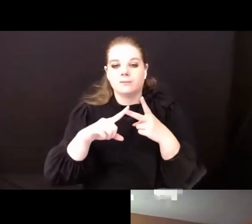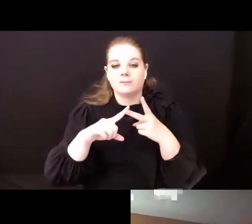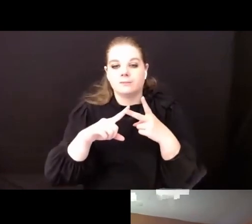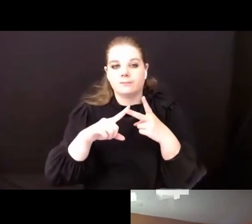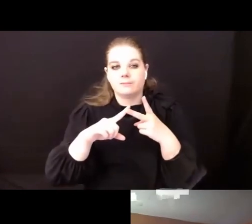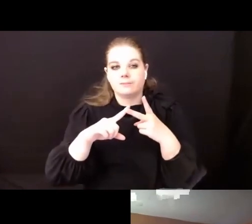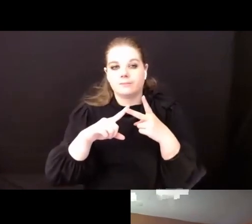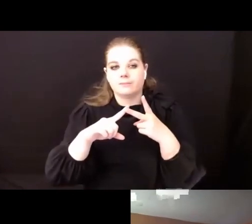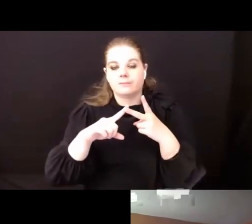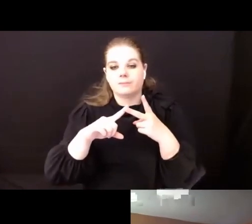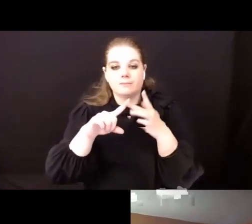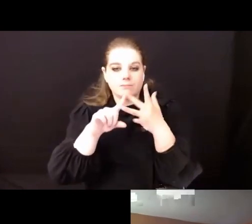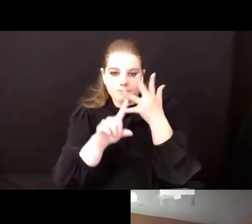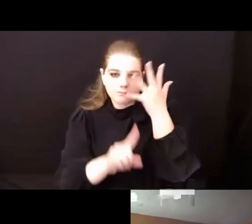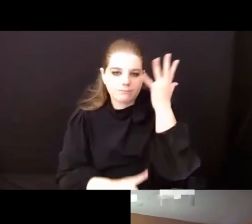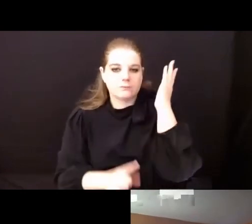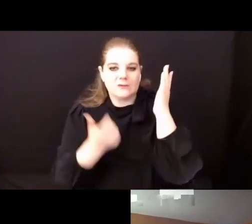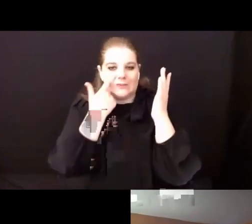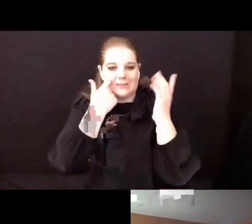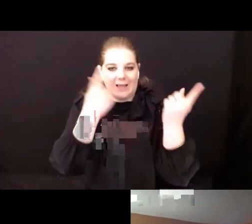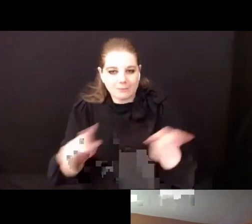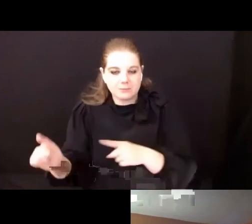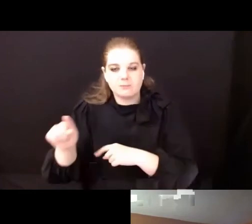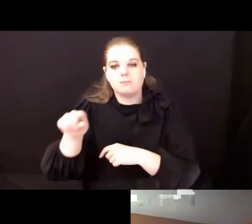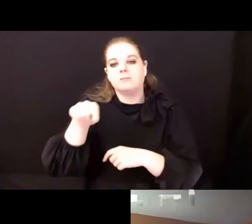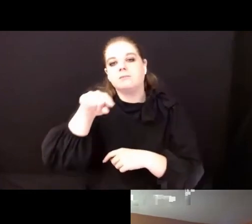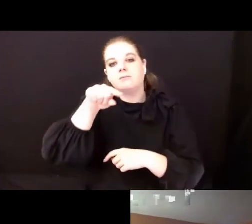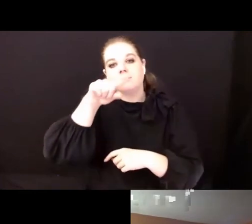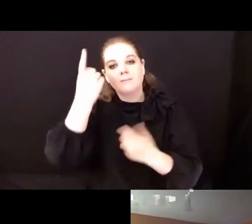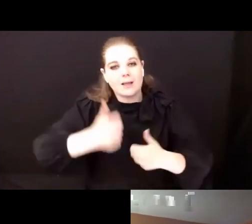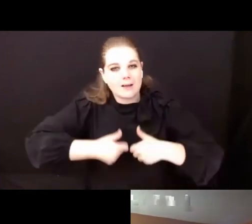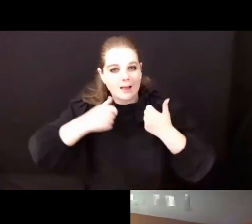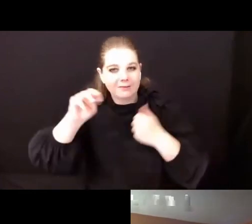only increasing that anxiety. That's true.